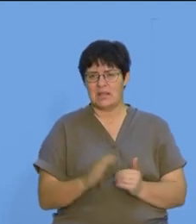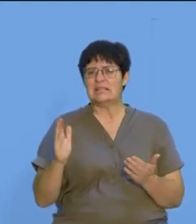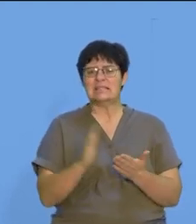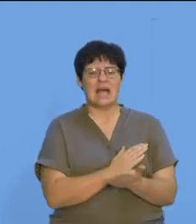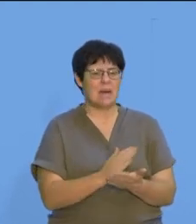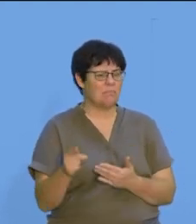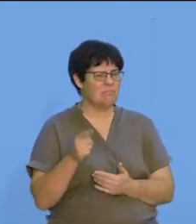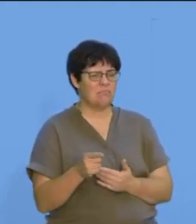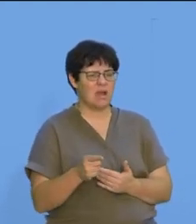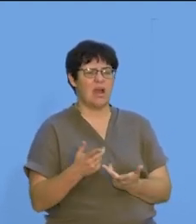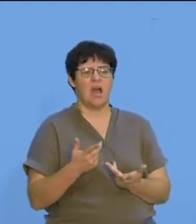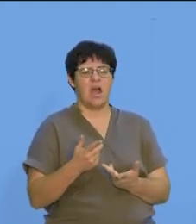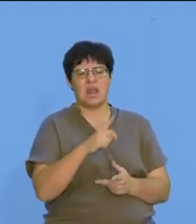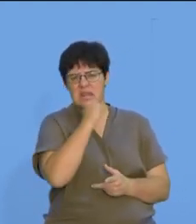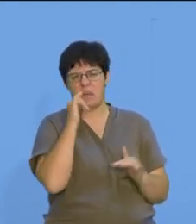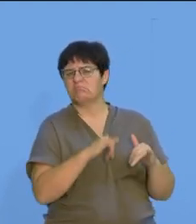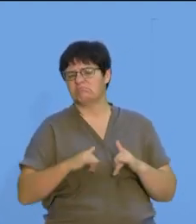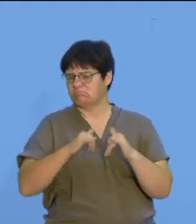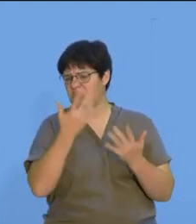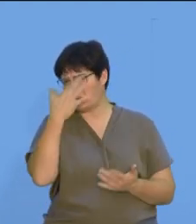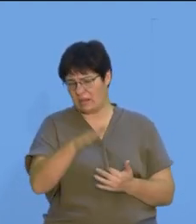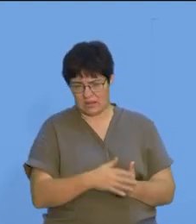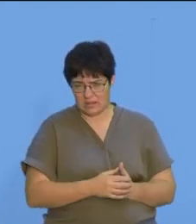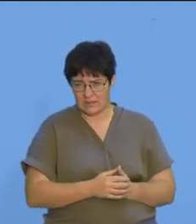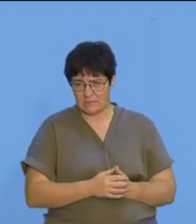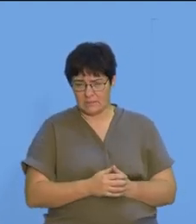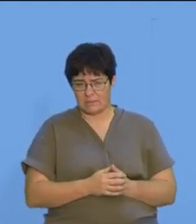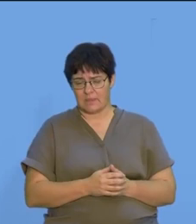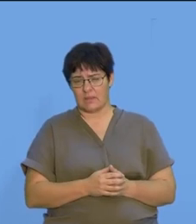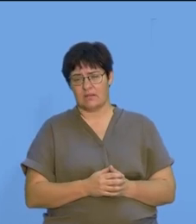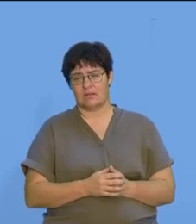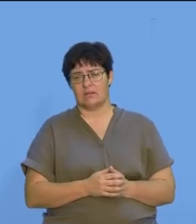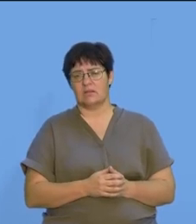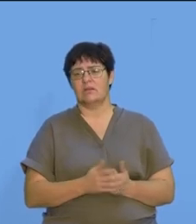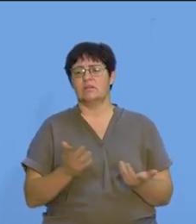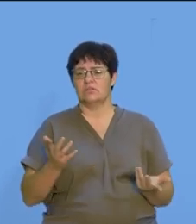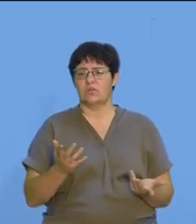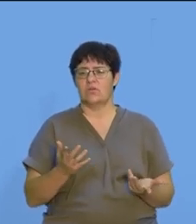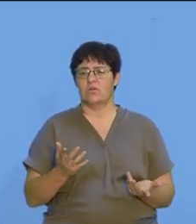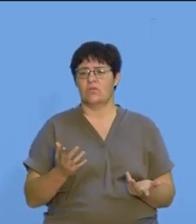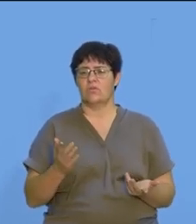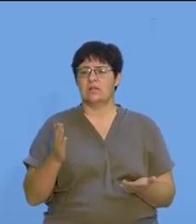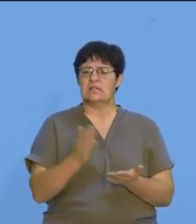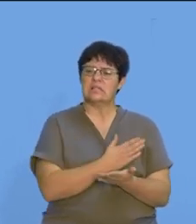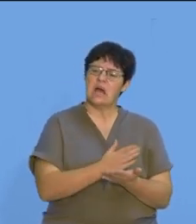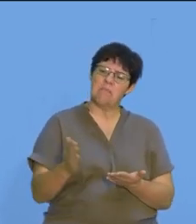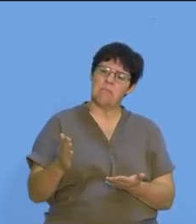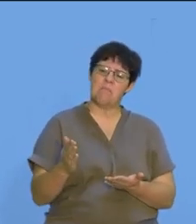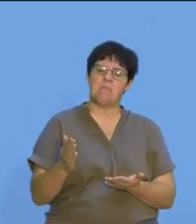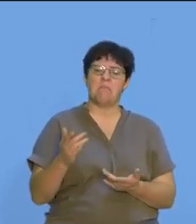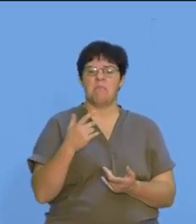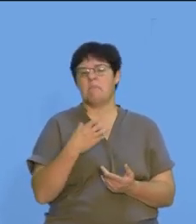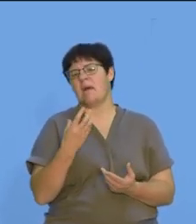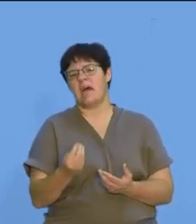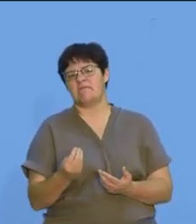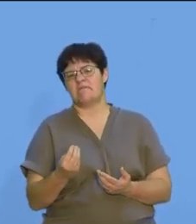compound. So some substances have common names in their actual chemical names. So there are isolated cases where